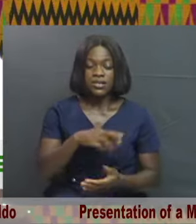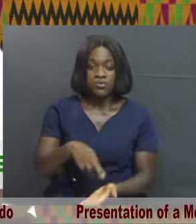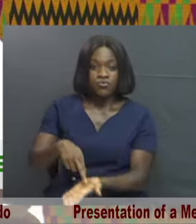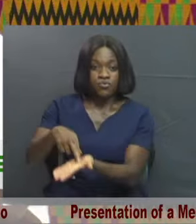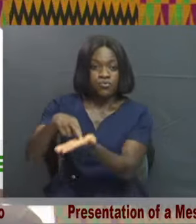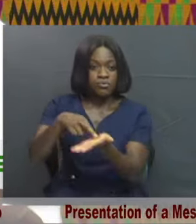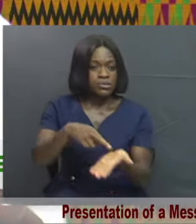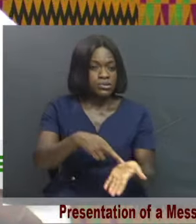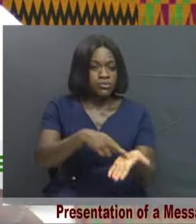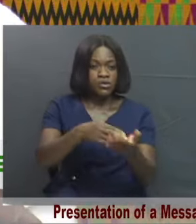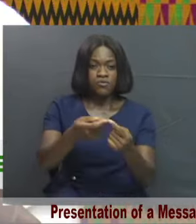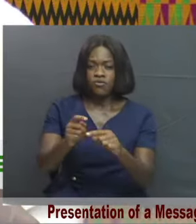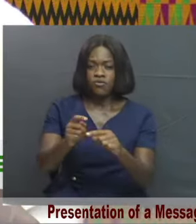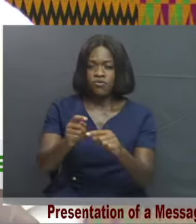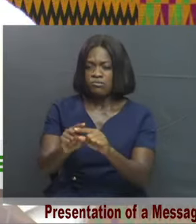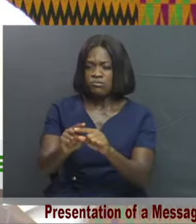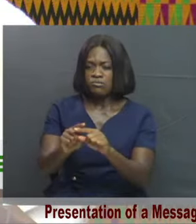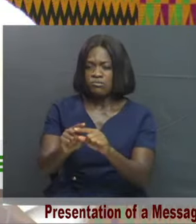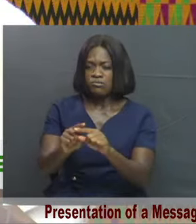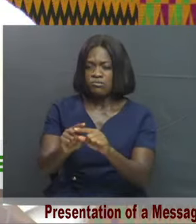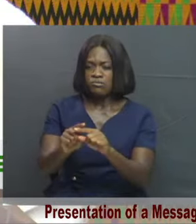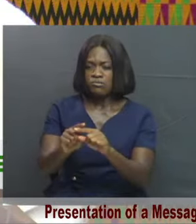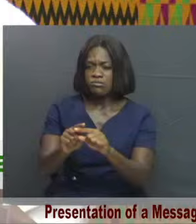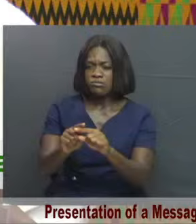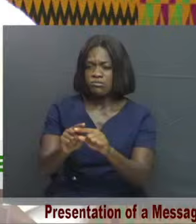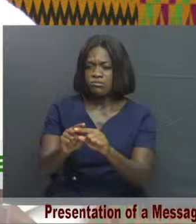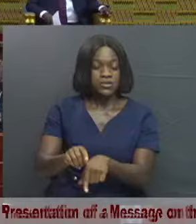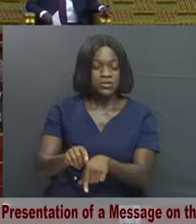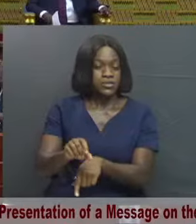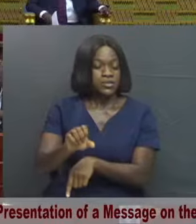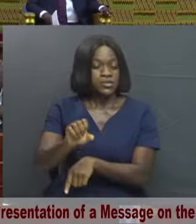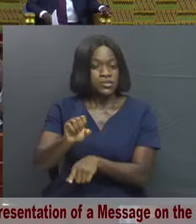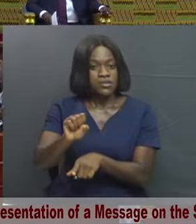representatives of various civil Society